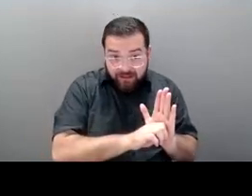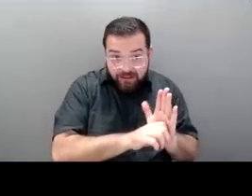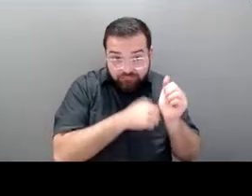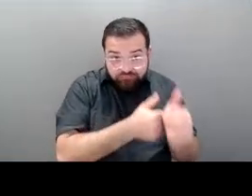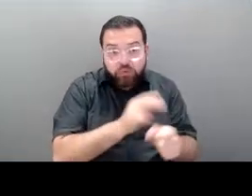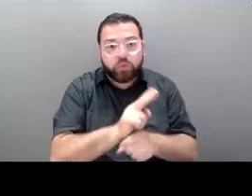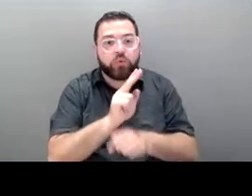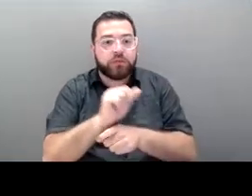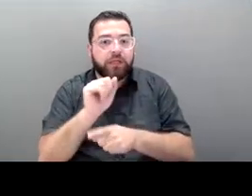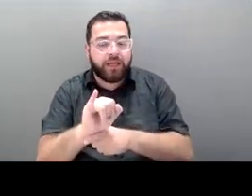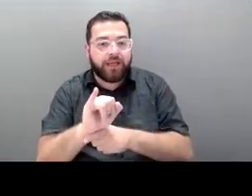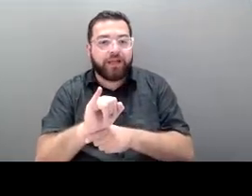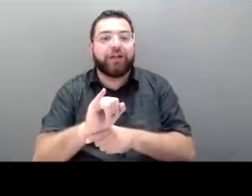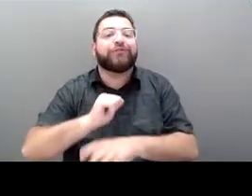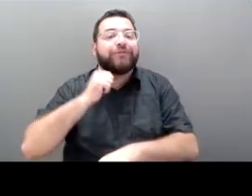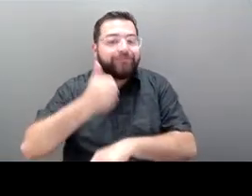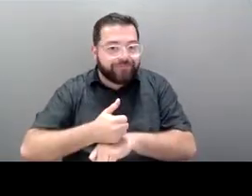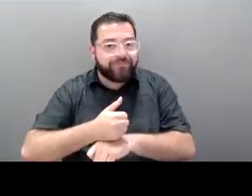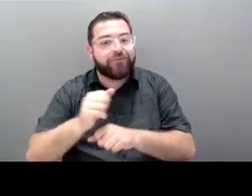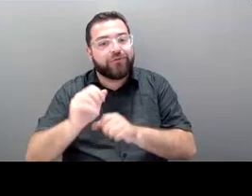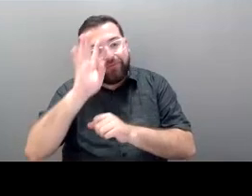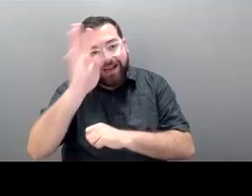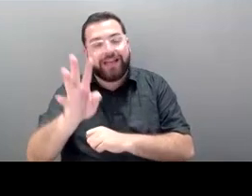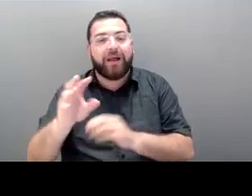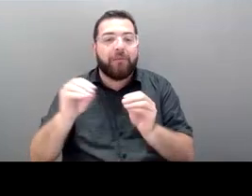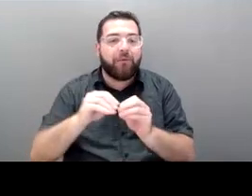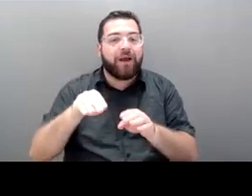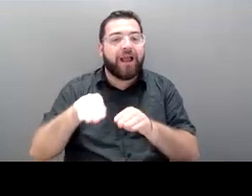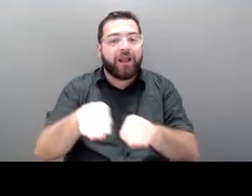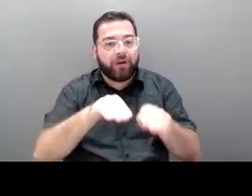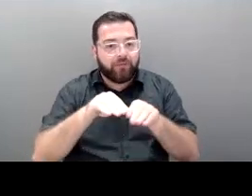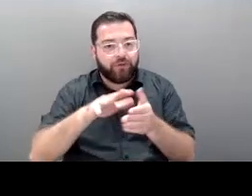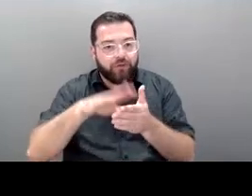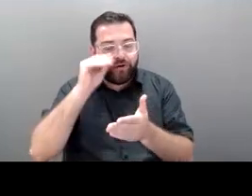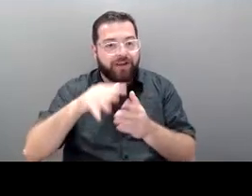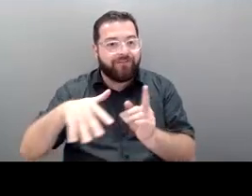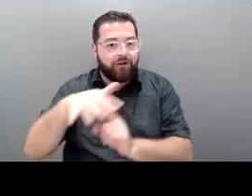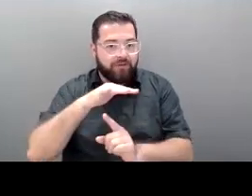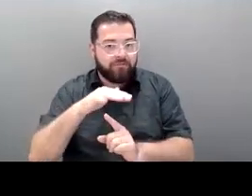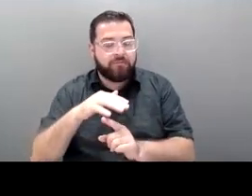to create a more equitable, ethical learning environment. So I think,